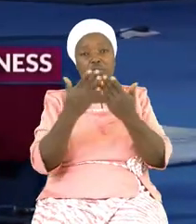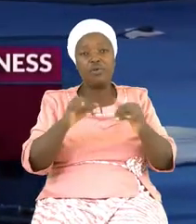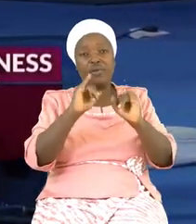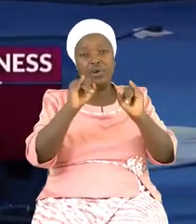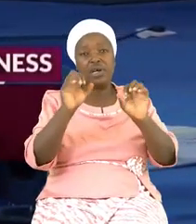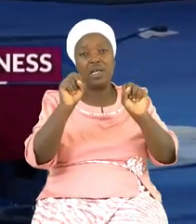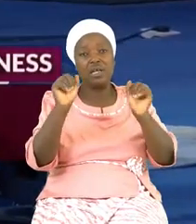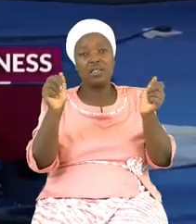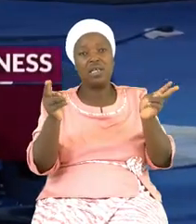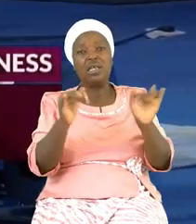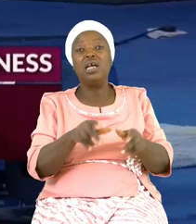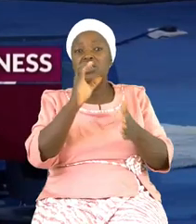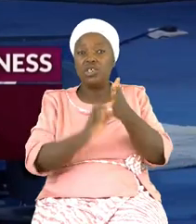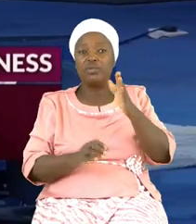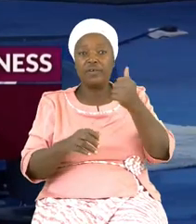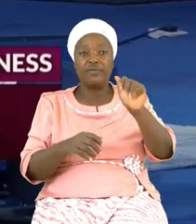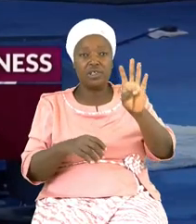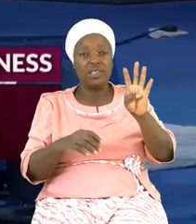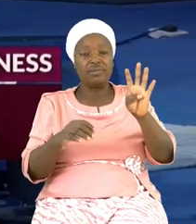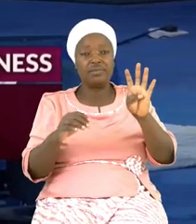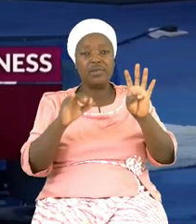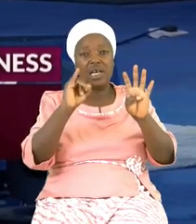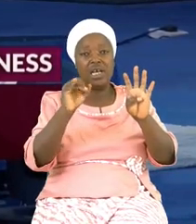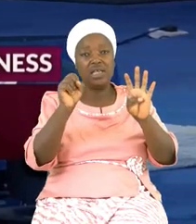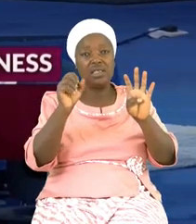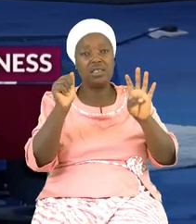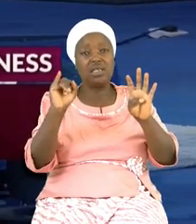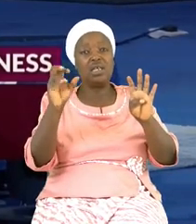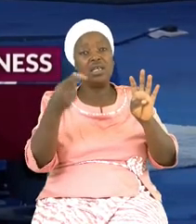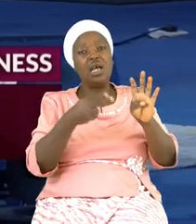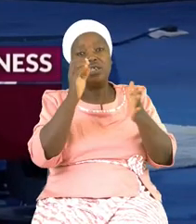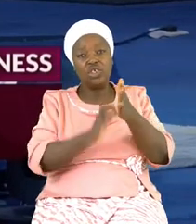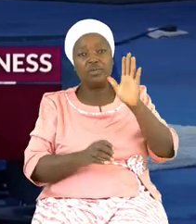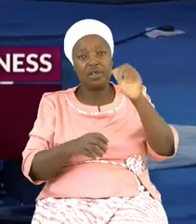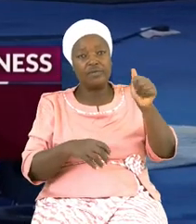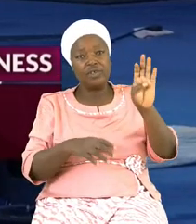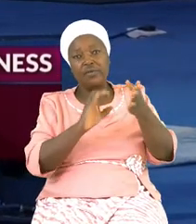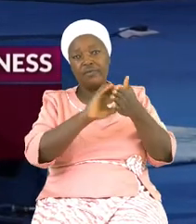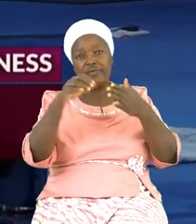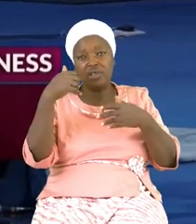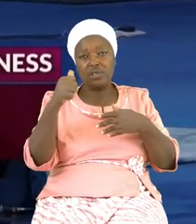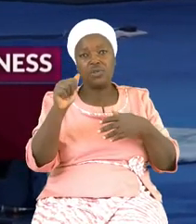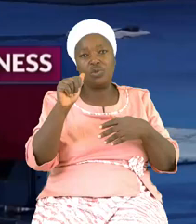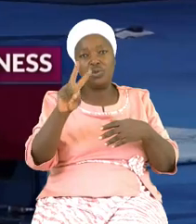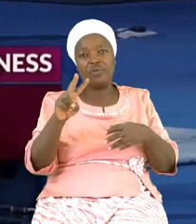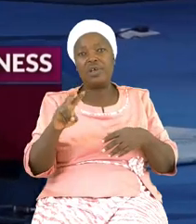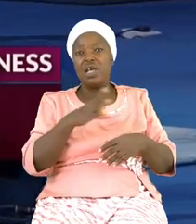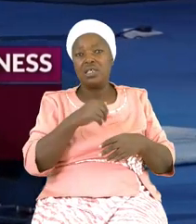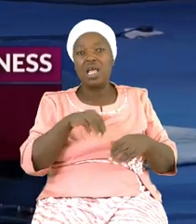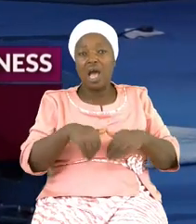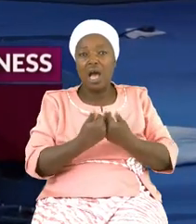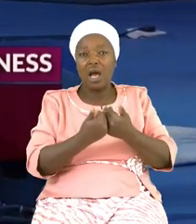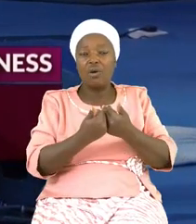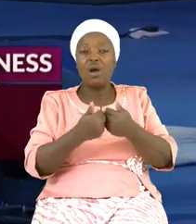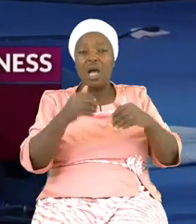Isaiah chapter 14, and I'm reading from verse 12. It says, how art thou fallen